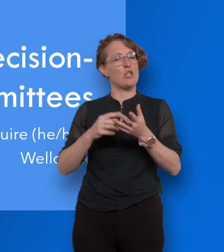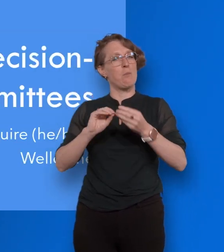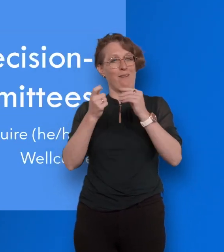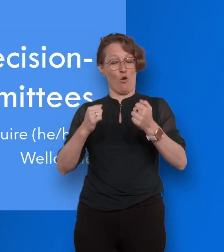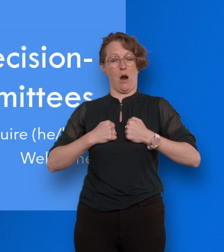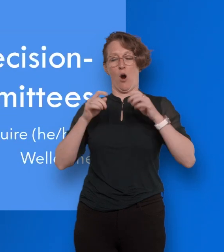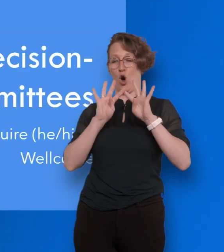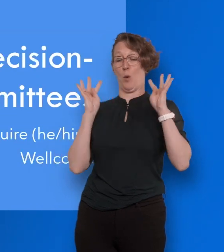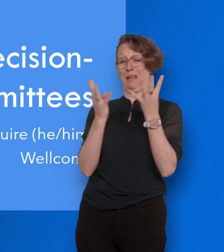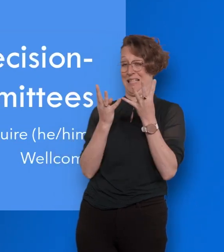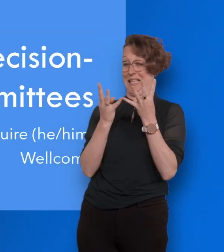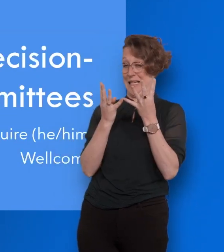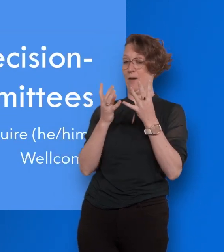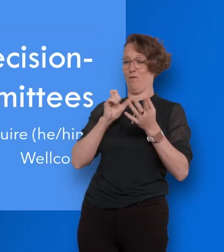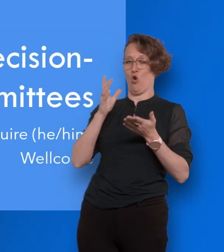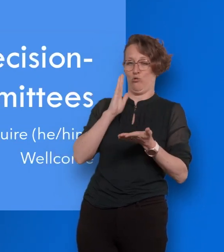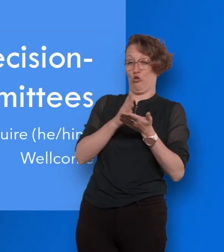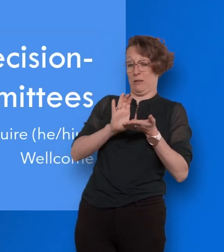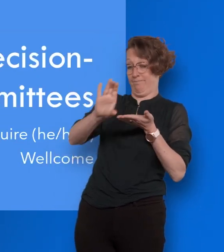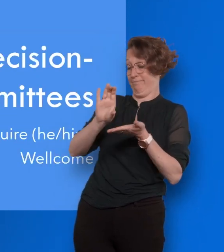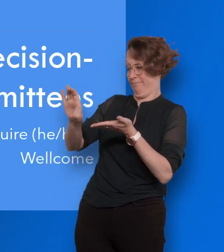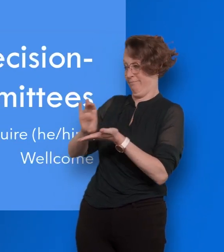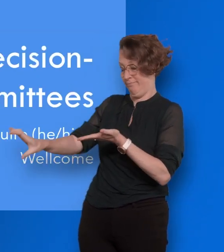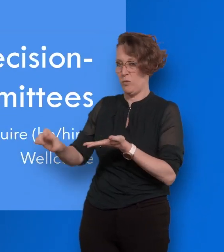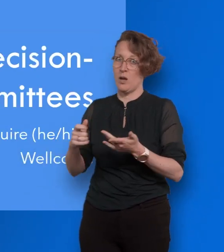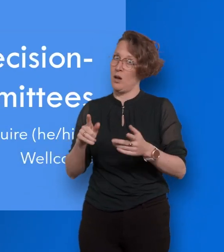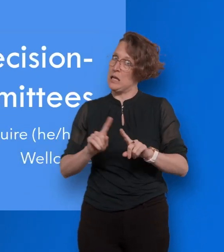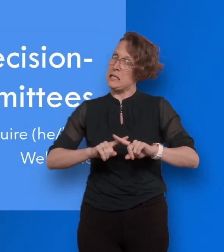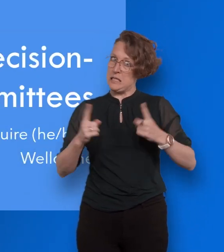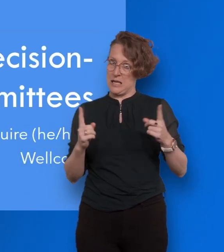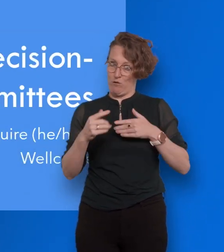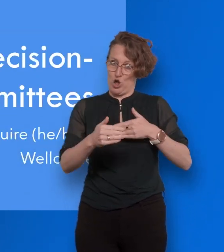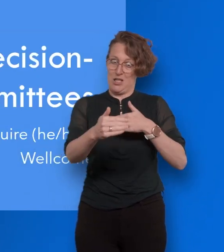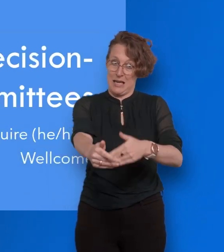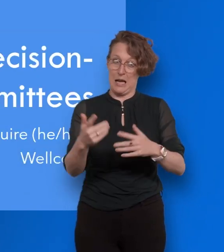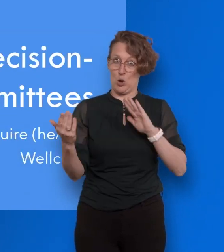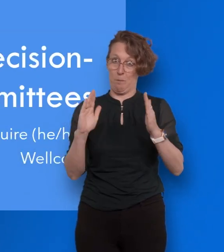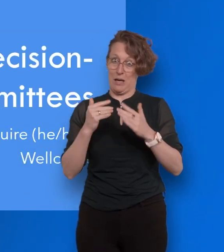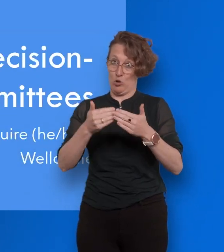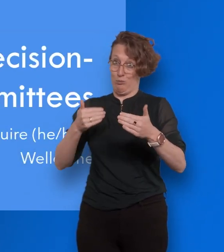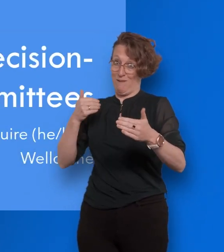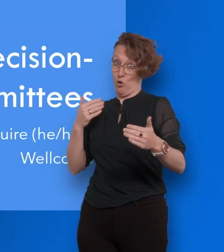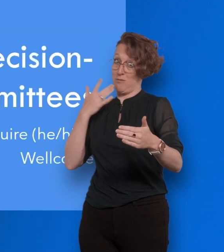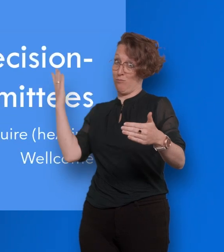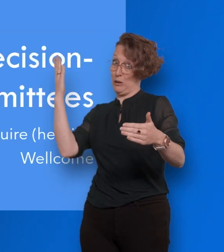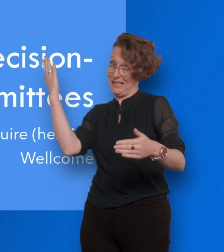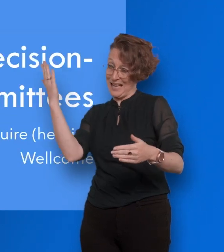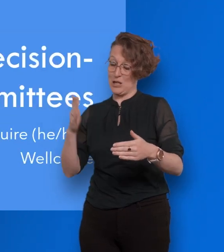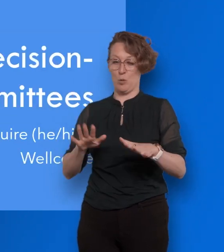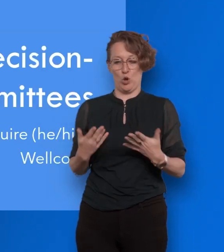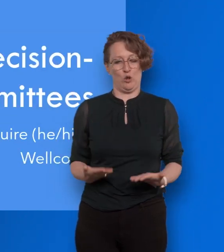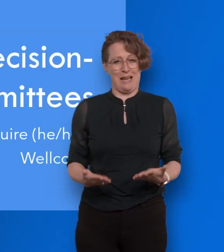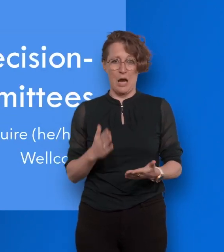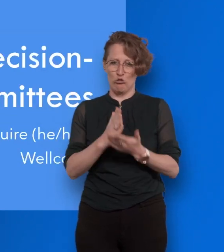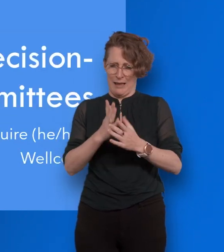committees. And I'm in quite a different stage maybe to other the presentations. Today, I'm still very much